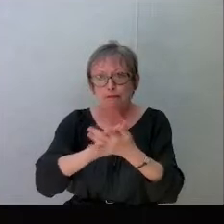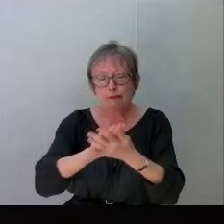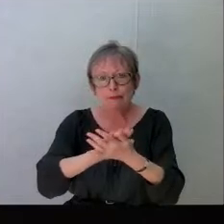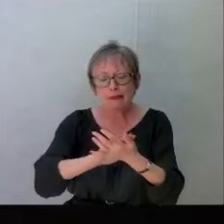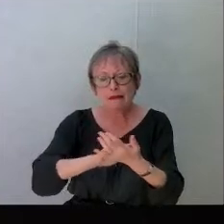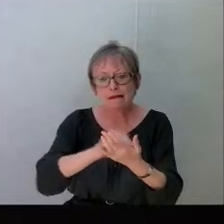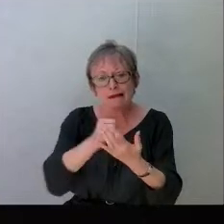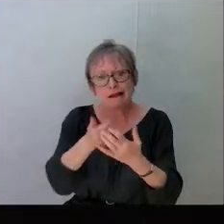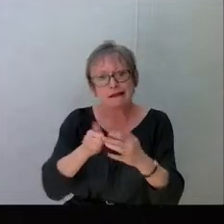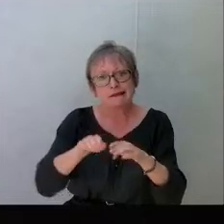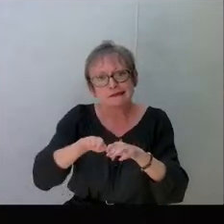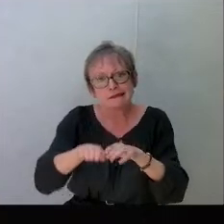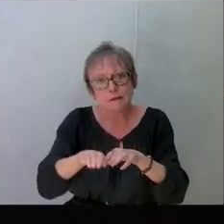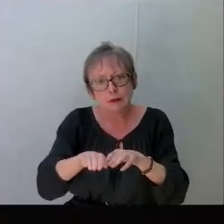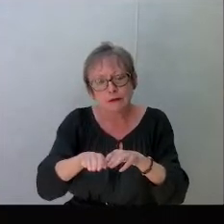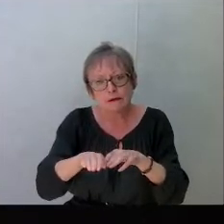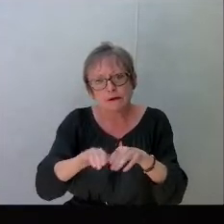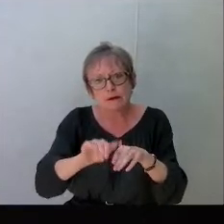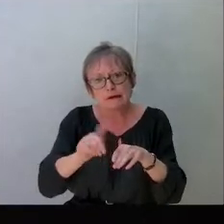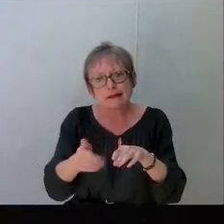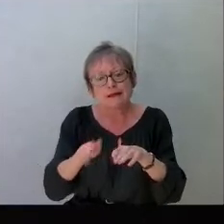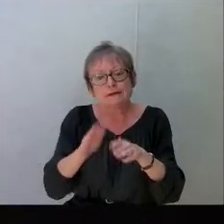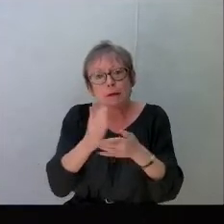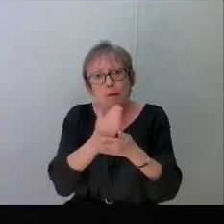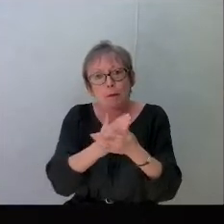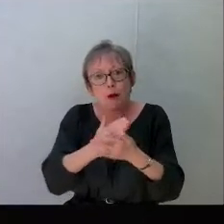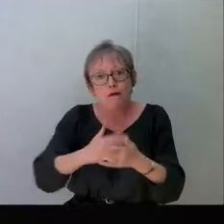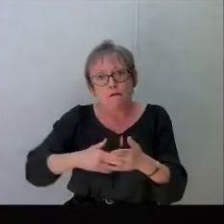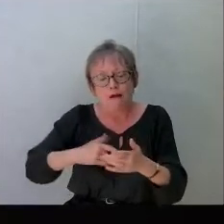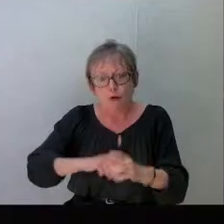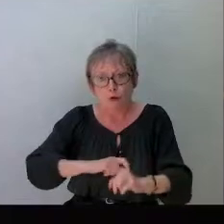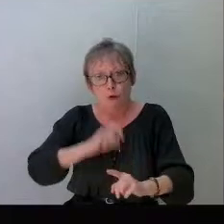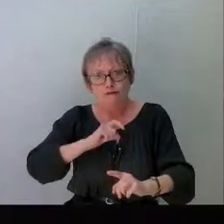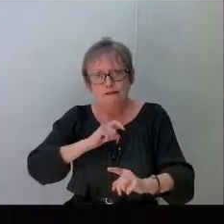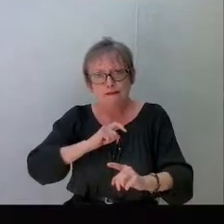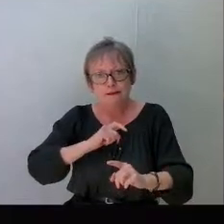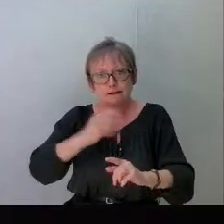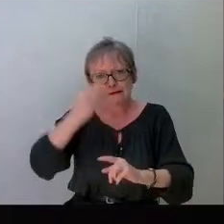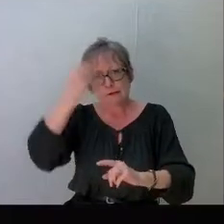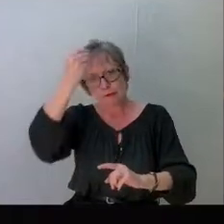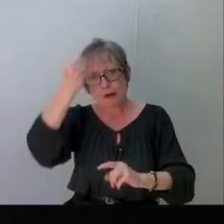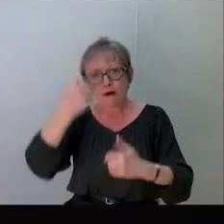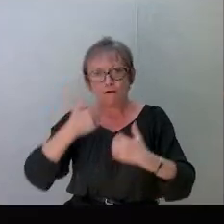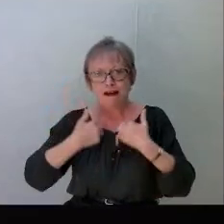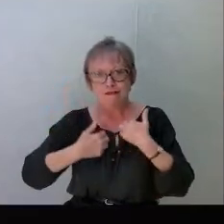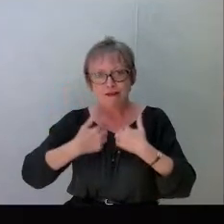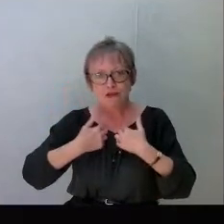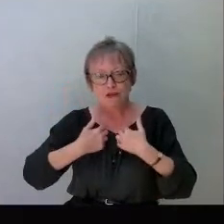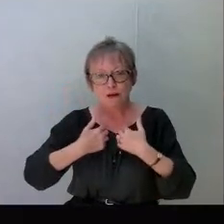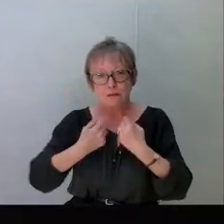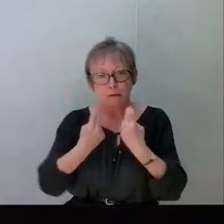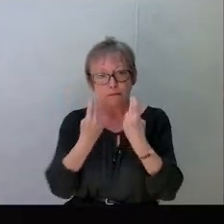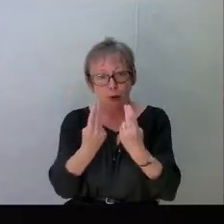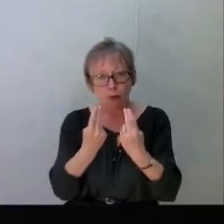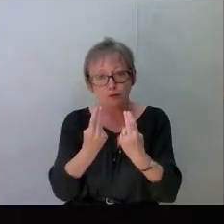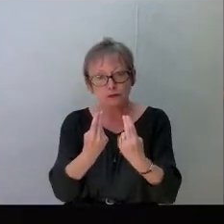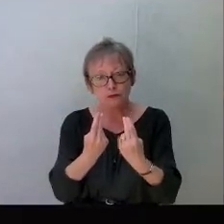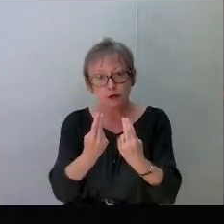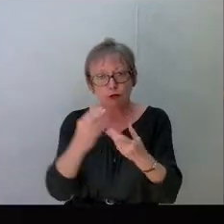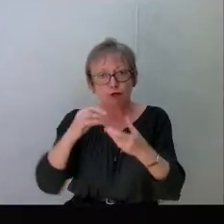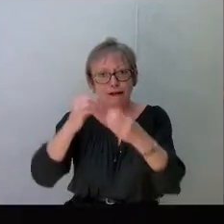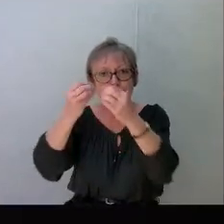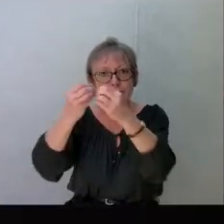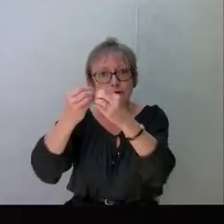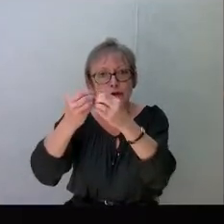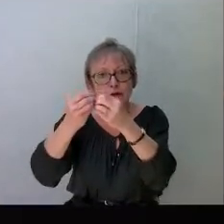step into the next part of your lives with a confidence and a spirit of adventure. Be bold, be